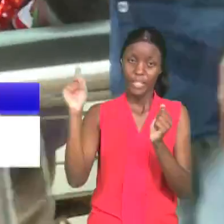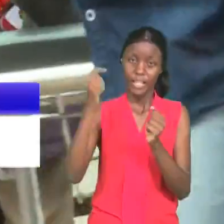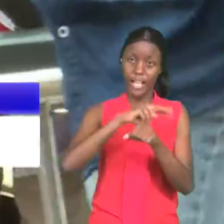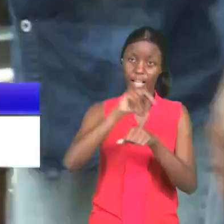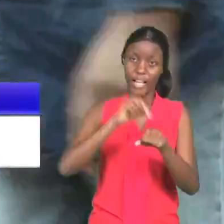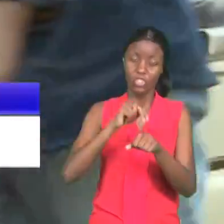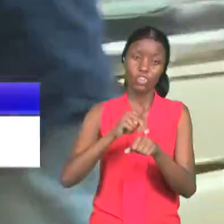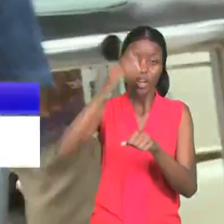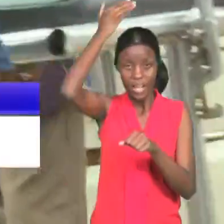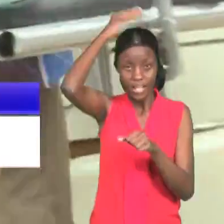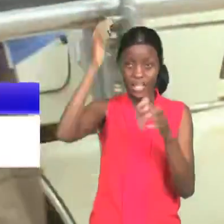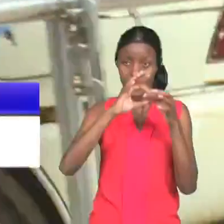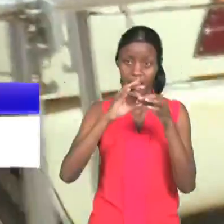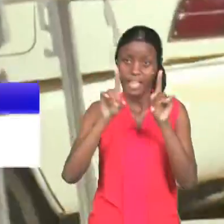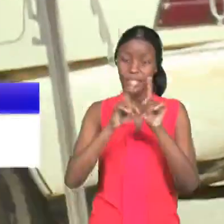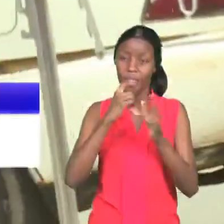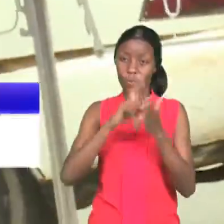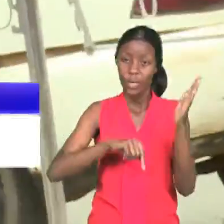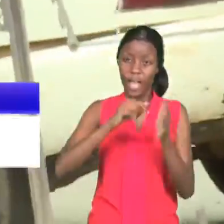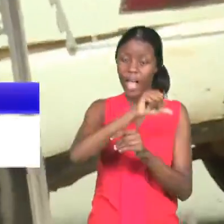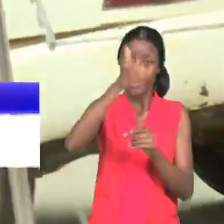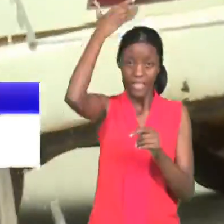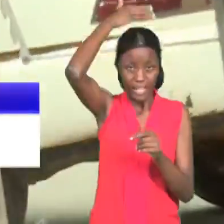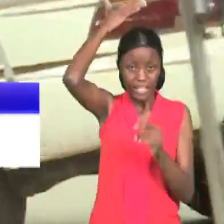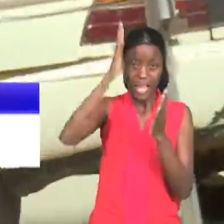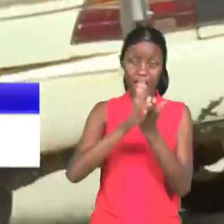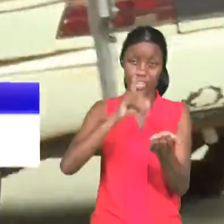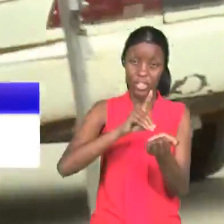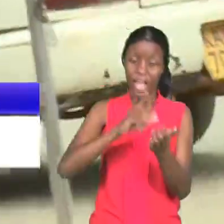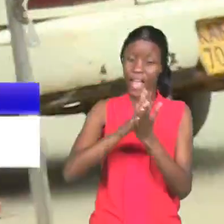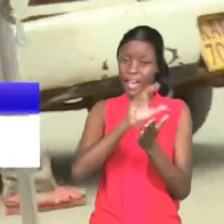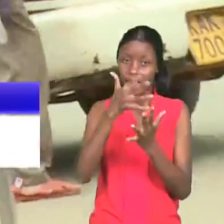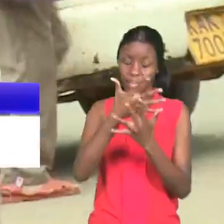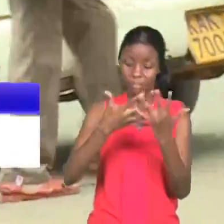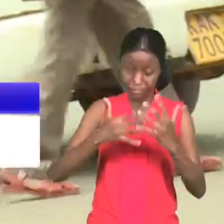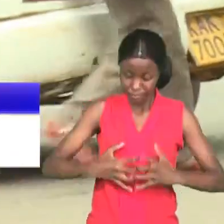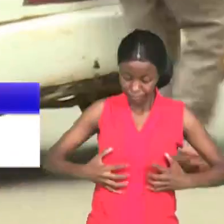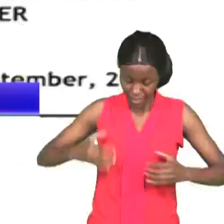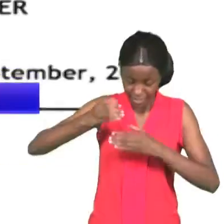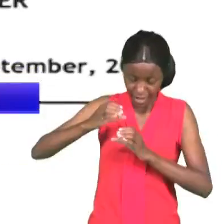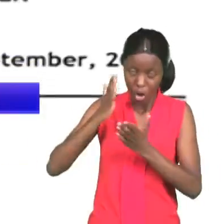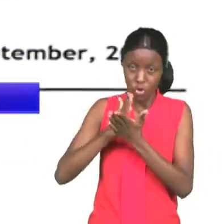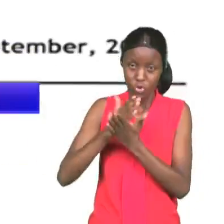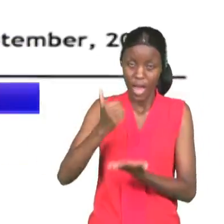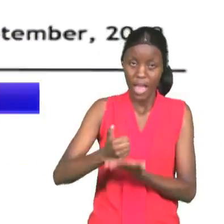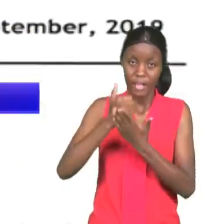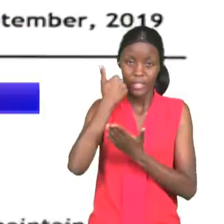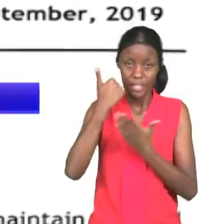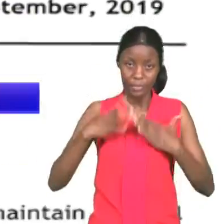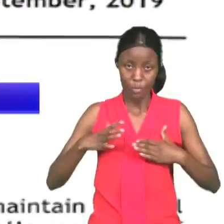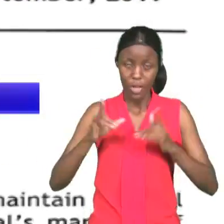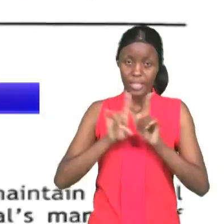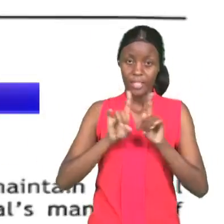at the hospital by our team revealed that some nurses and doctors, including radiographers, were on duty and serving patients. An official memo in our possession